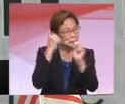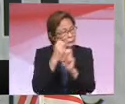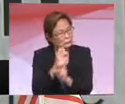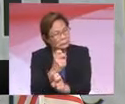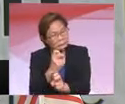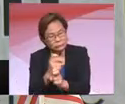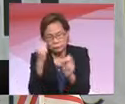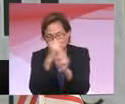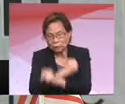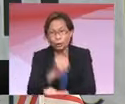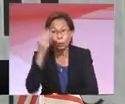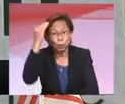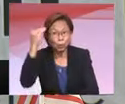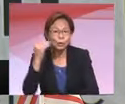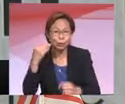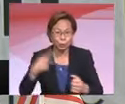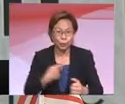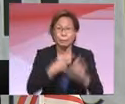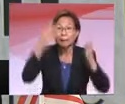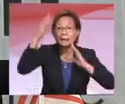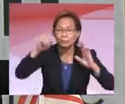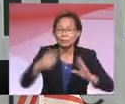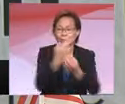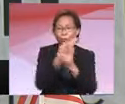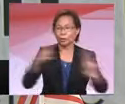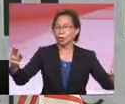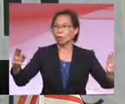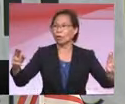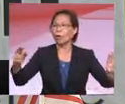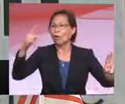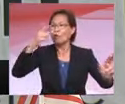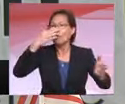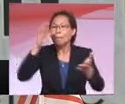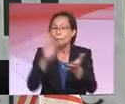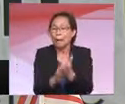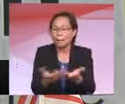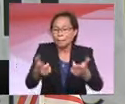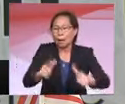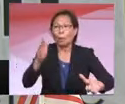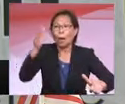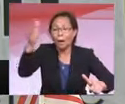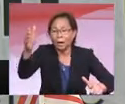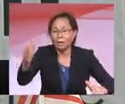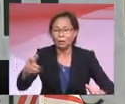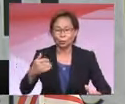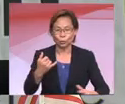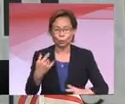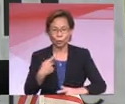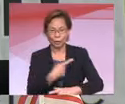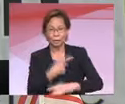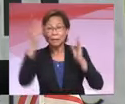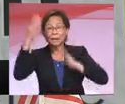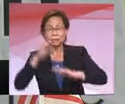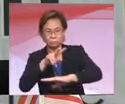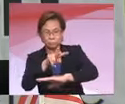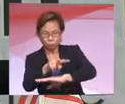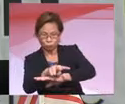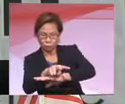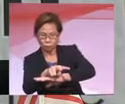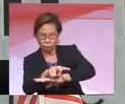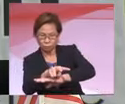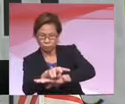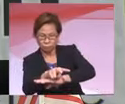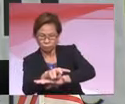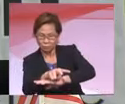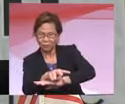So we need to be ready, prepare for the worst and hope for the best. I think we are watching closely, and certainly we are not